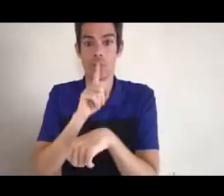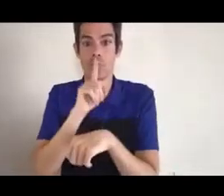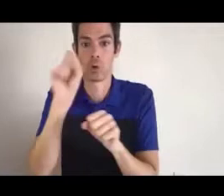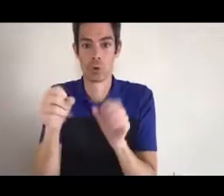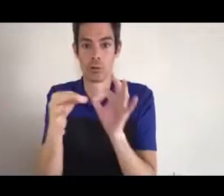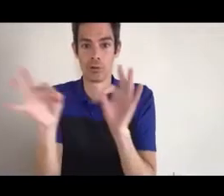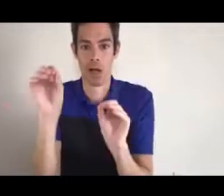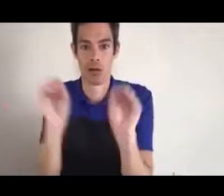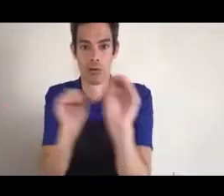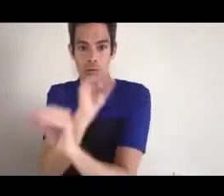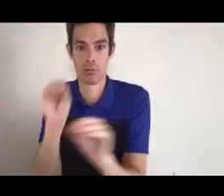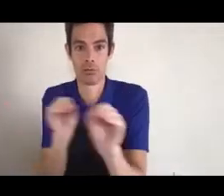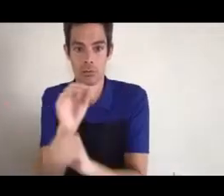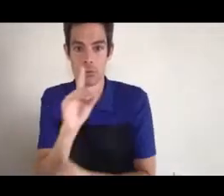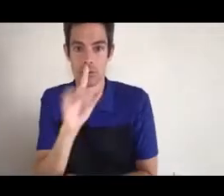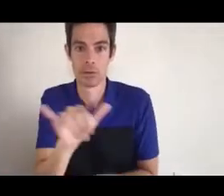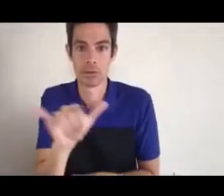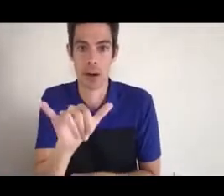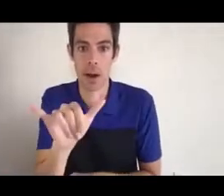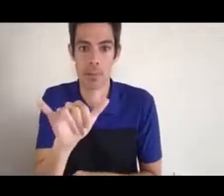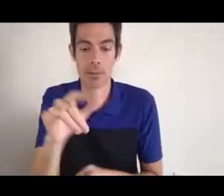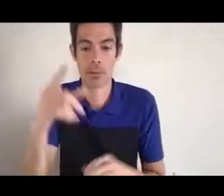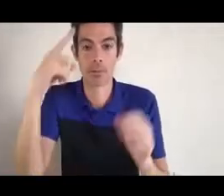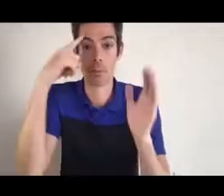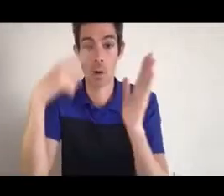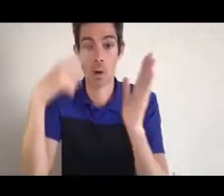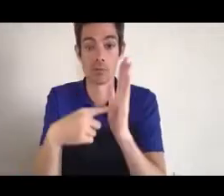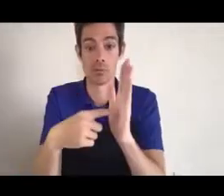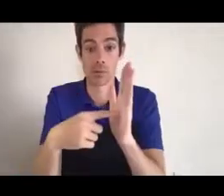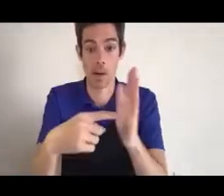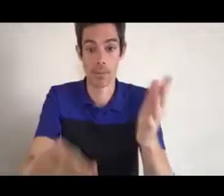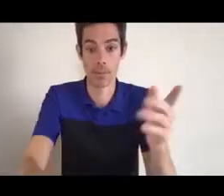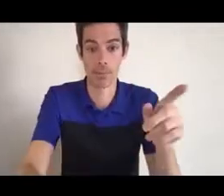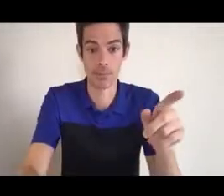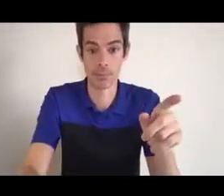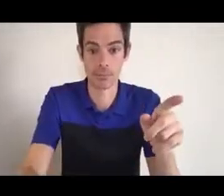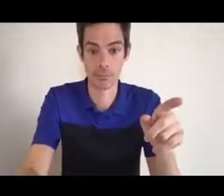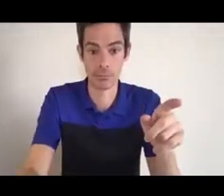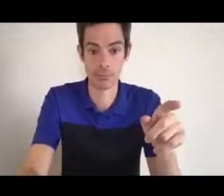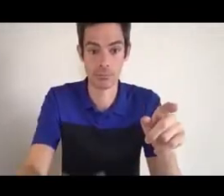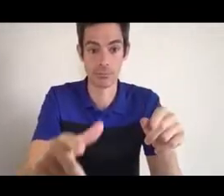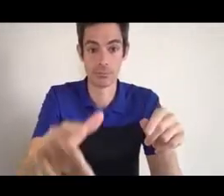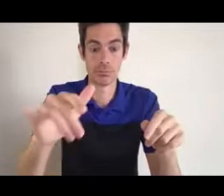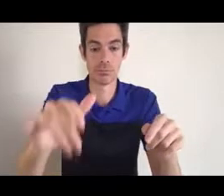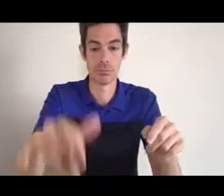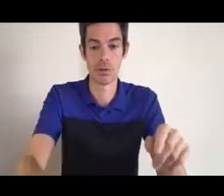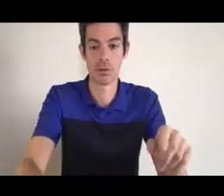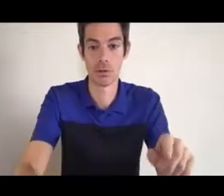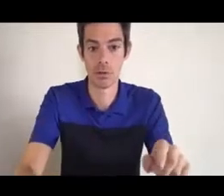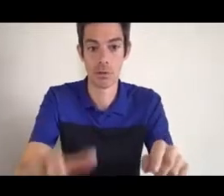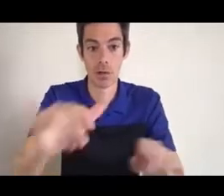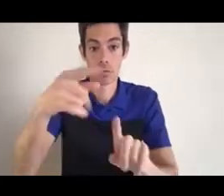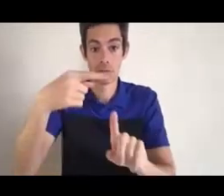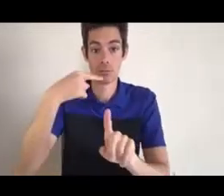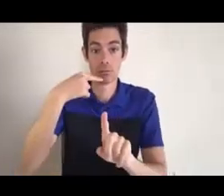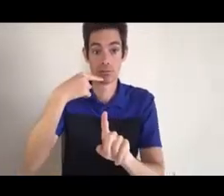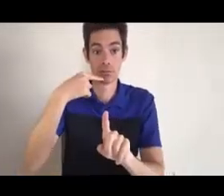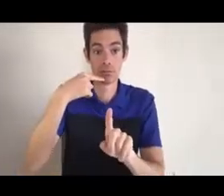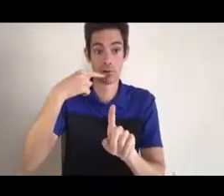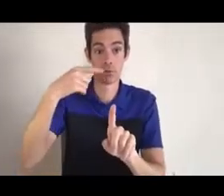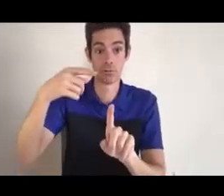in ASL. In English, we can move the sentence around as well in the same way. So for